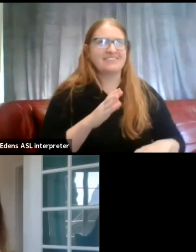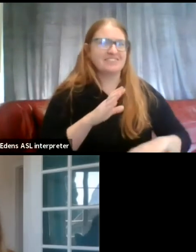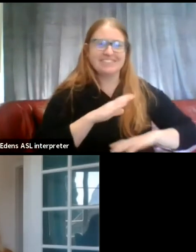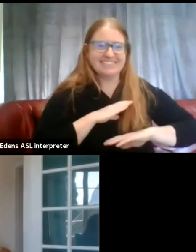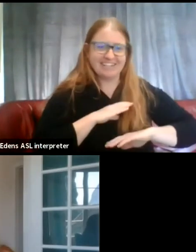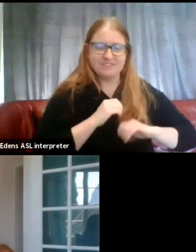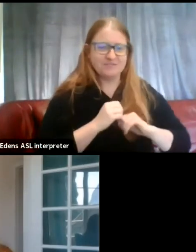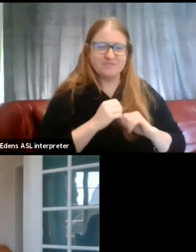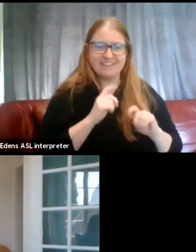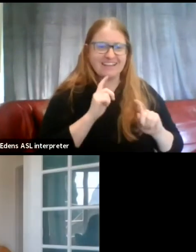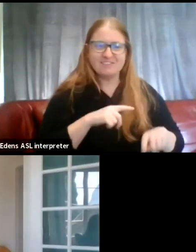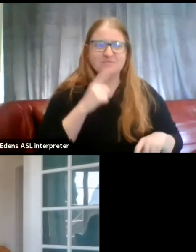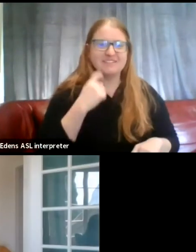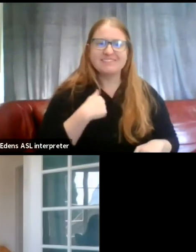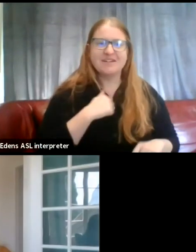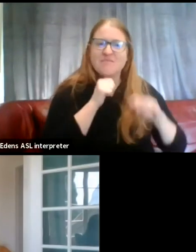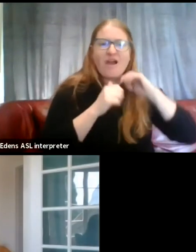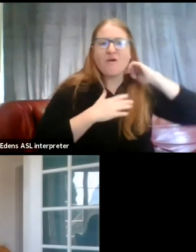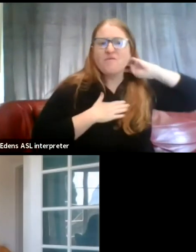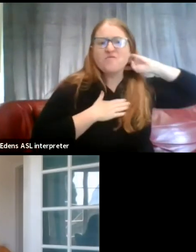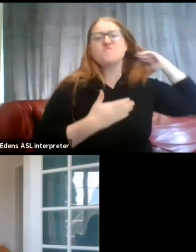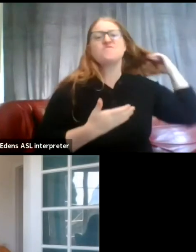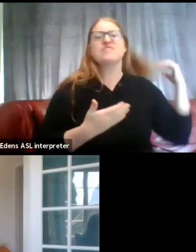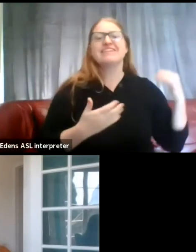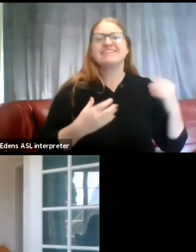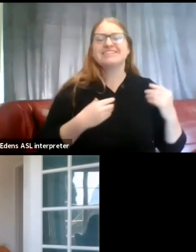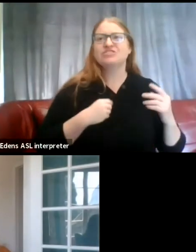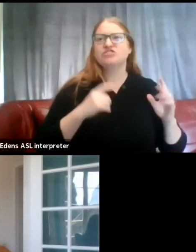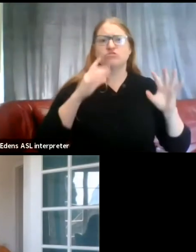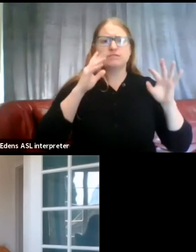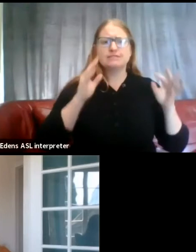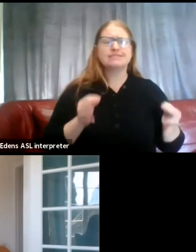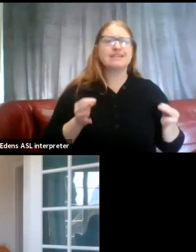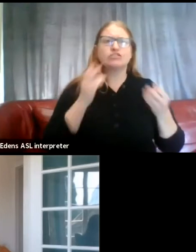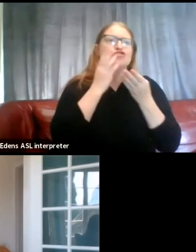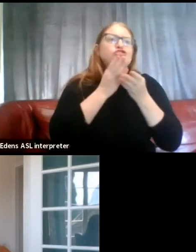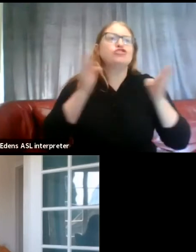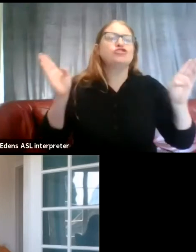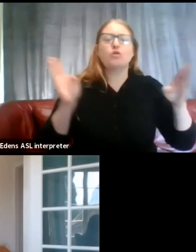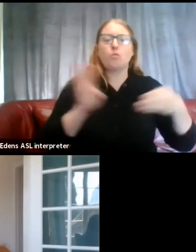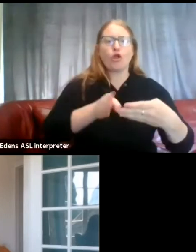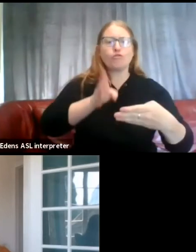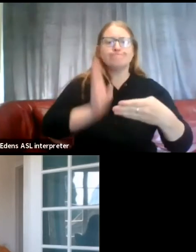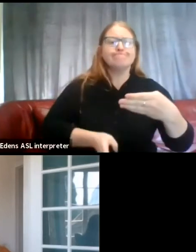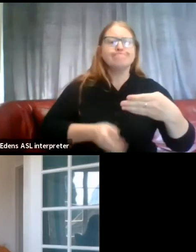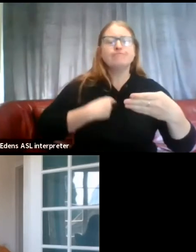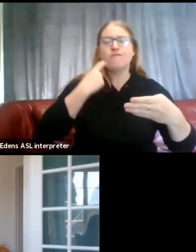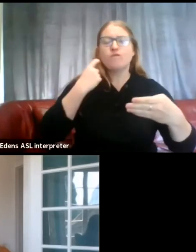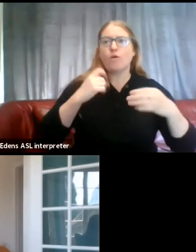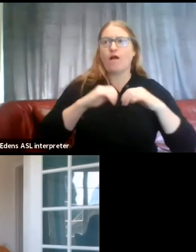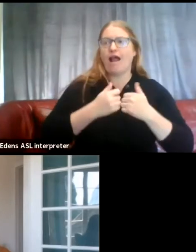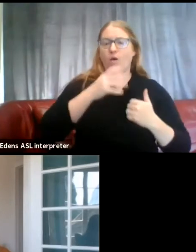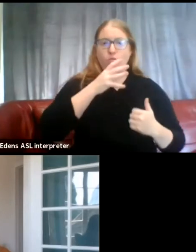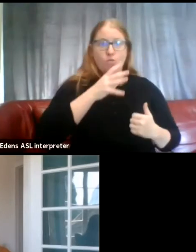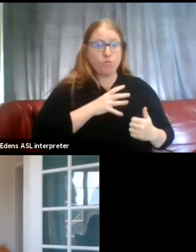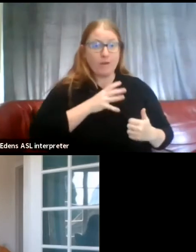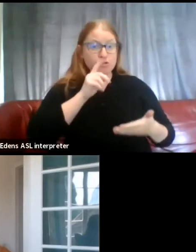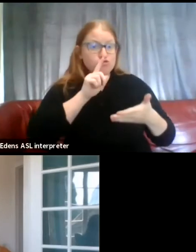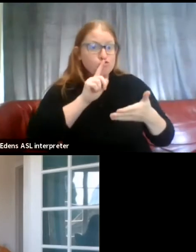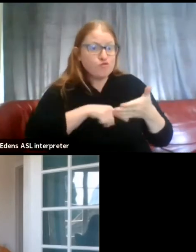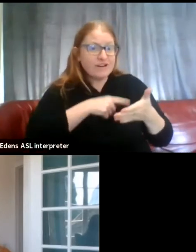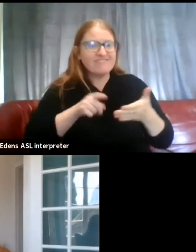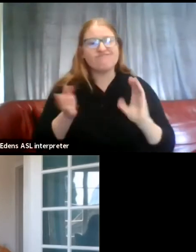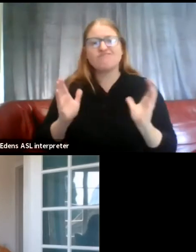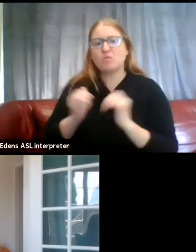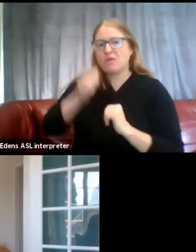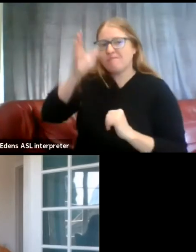am unwilling to draw large conclusions about the way that women critics versus male critics respond to this. To me, the great